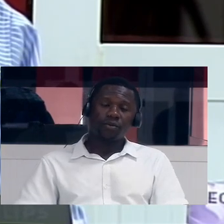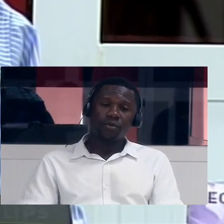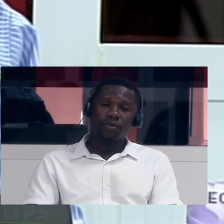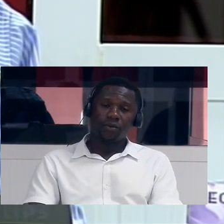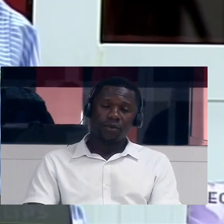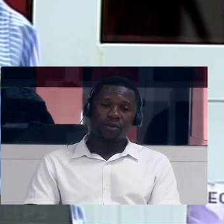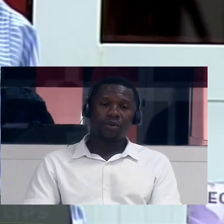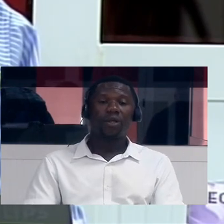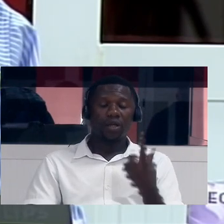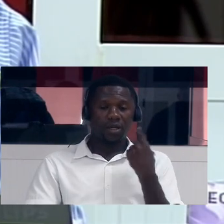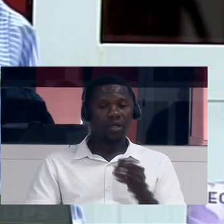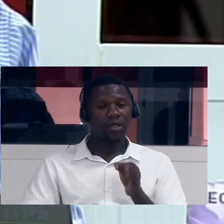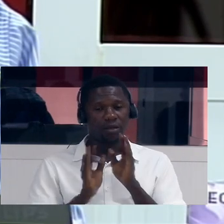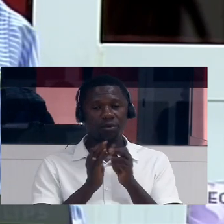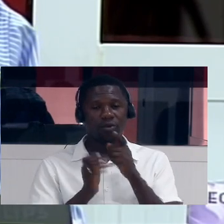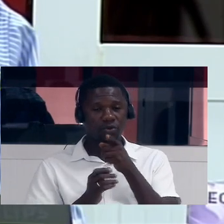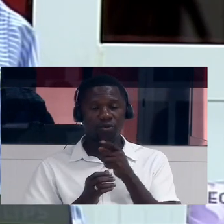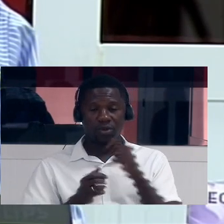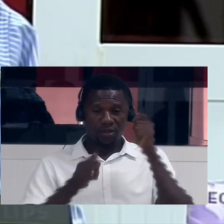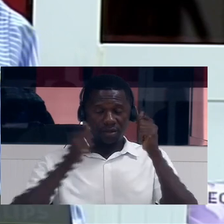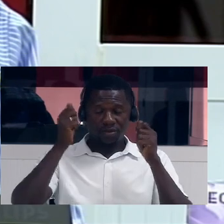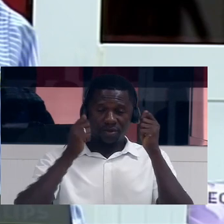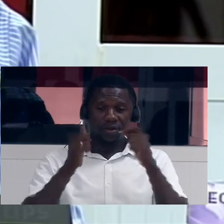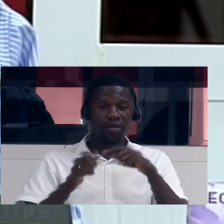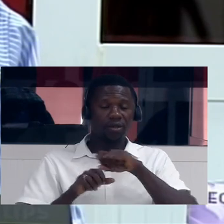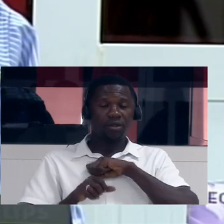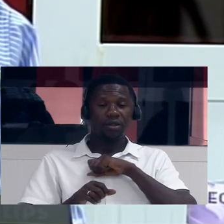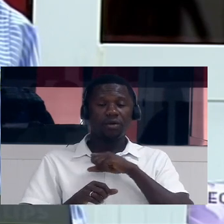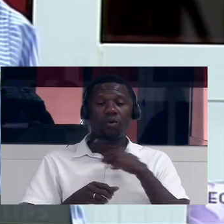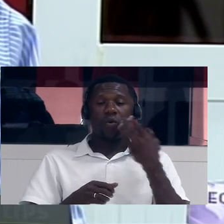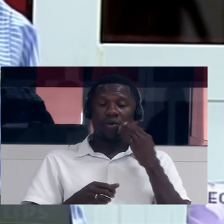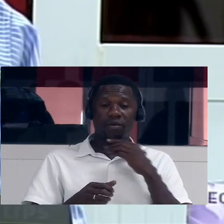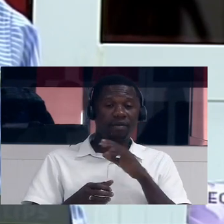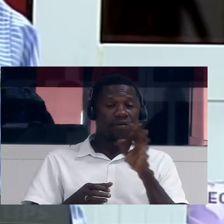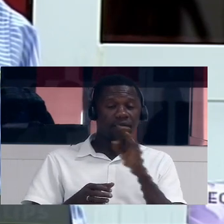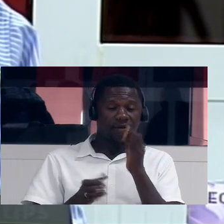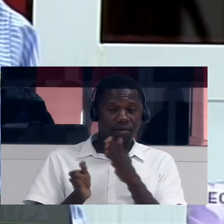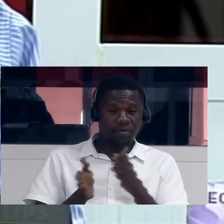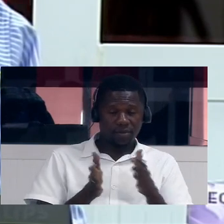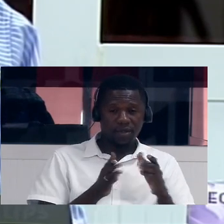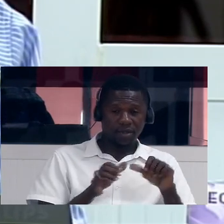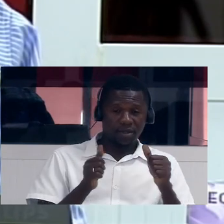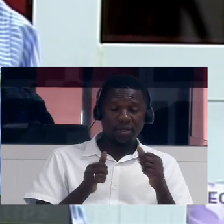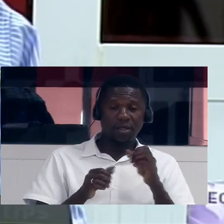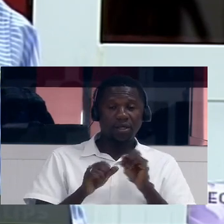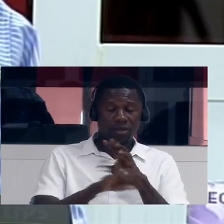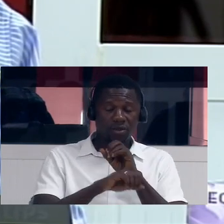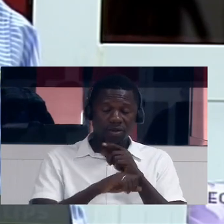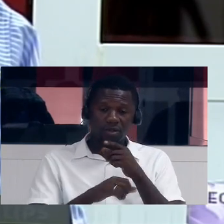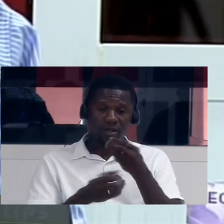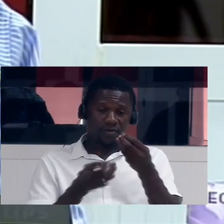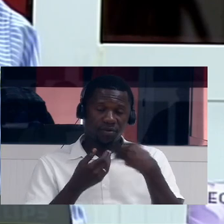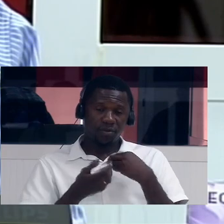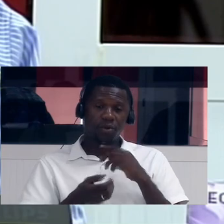Like I said to you, the demonstration itself, when it was very apparent, the instructions that came from me, which warranted